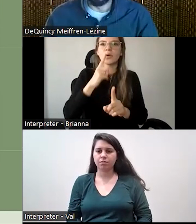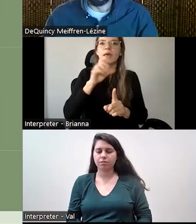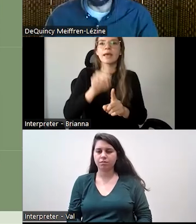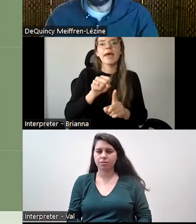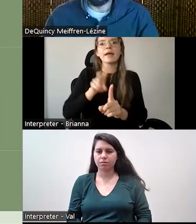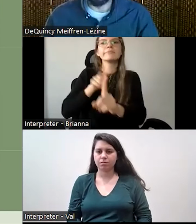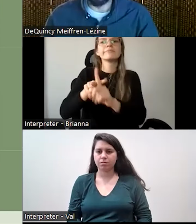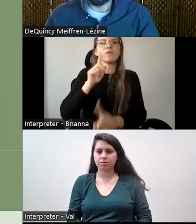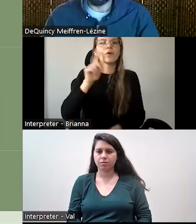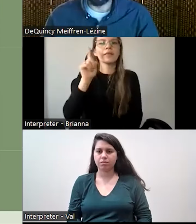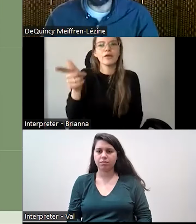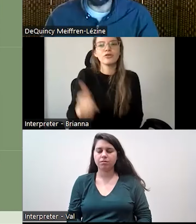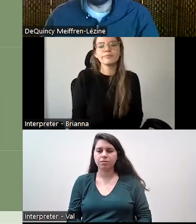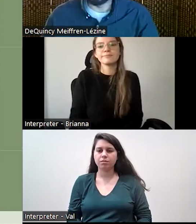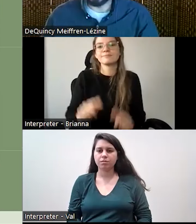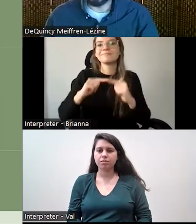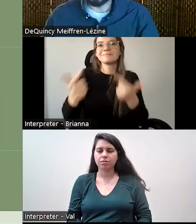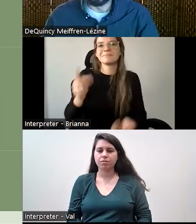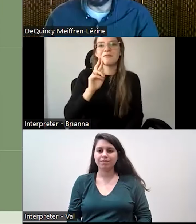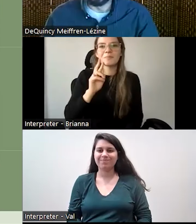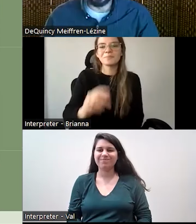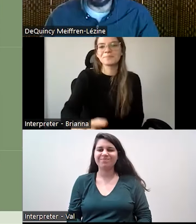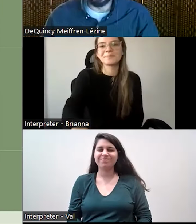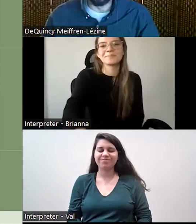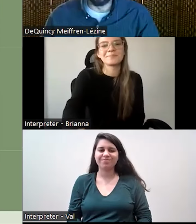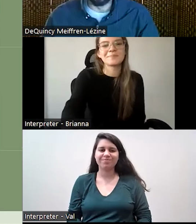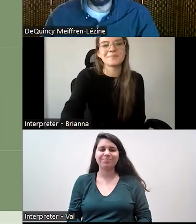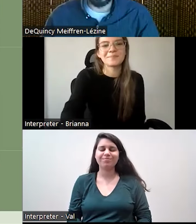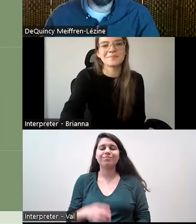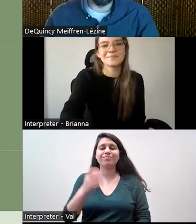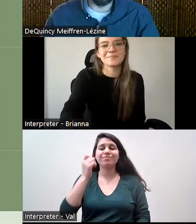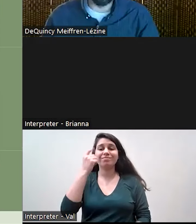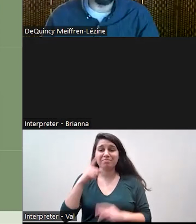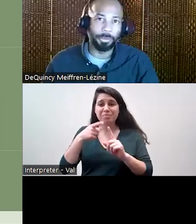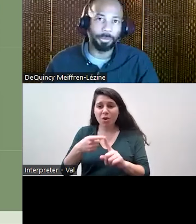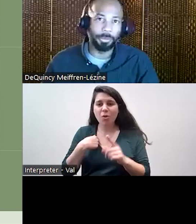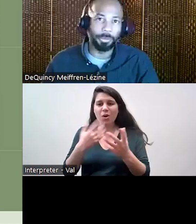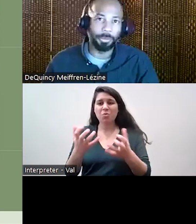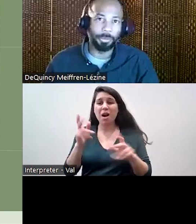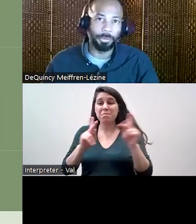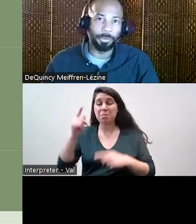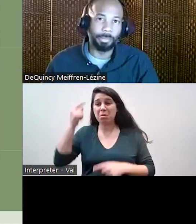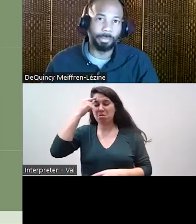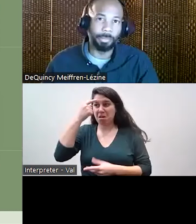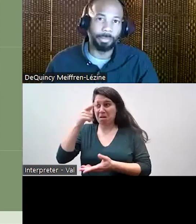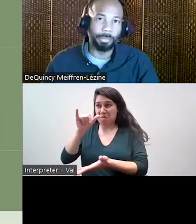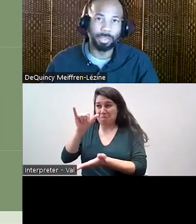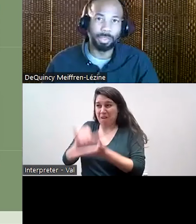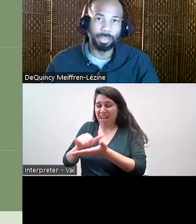on. We want to shift them away from thinking that it's impossible. And I know for